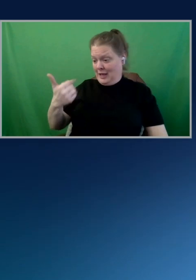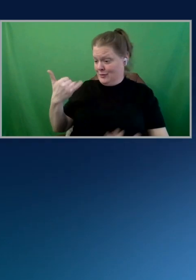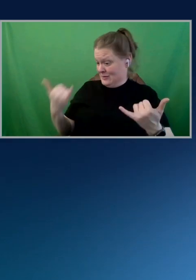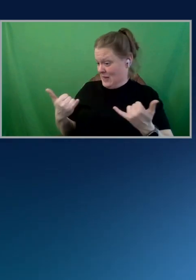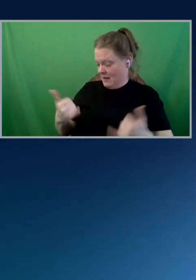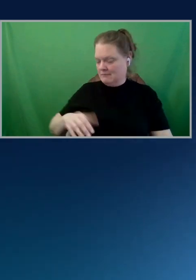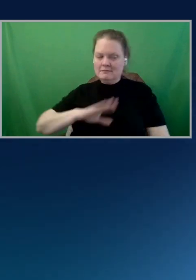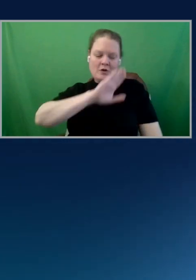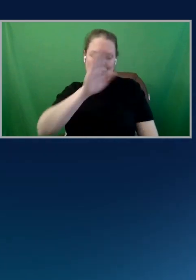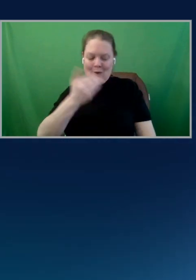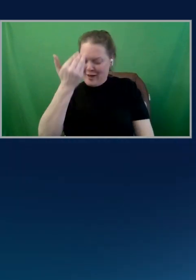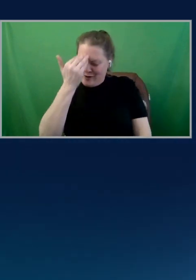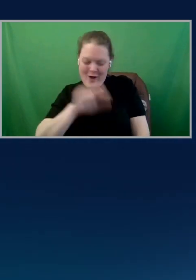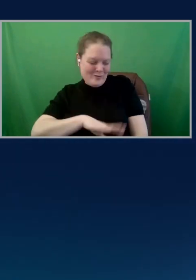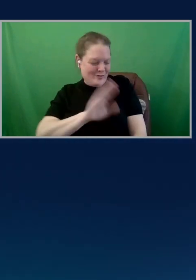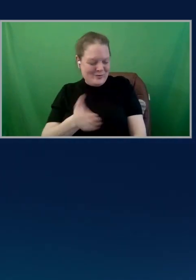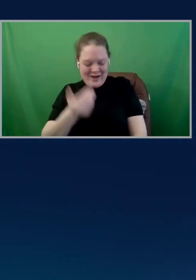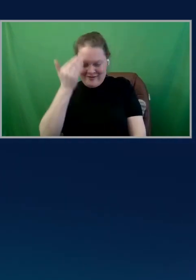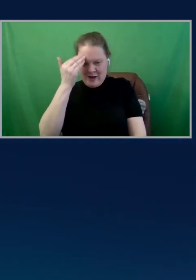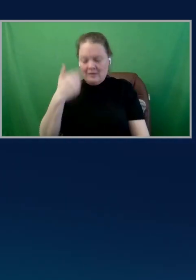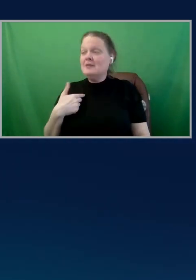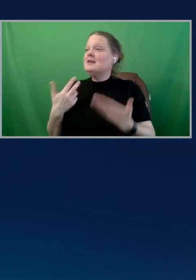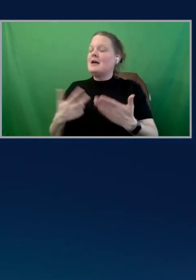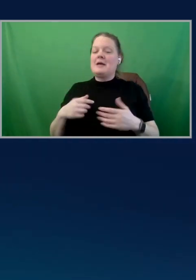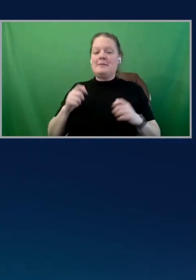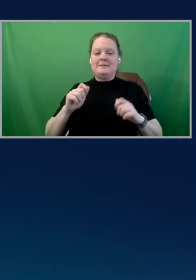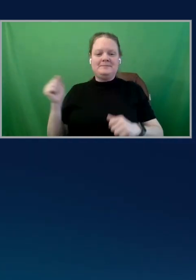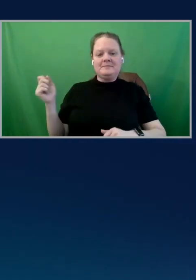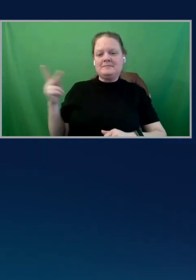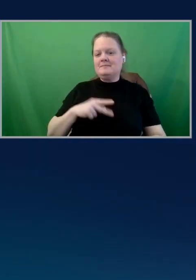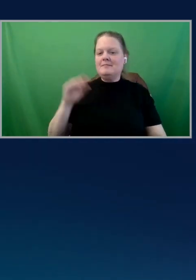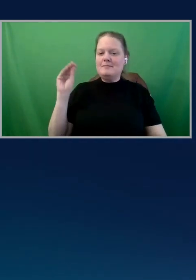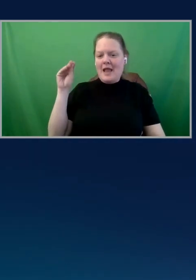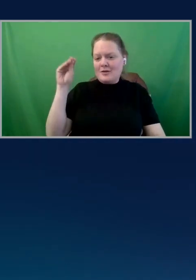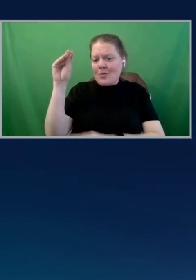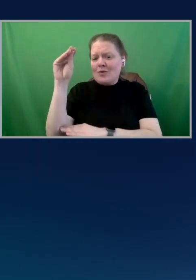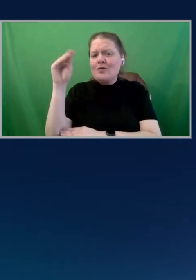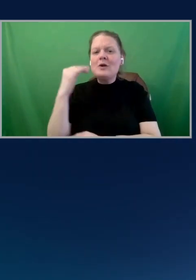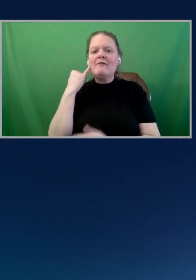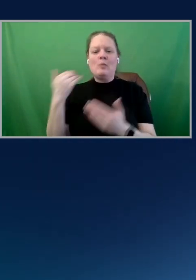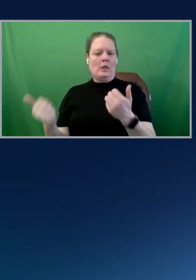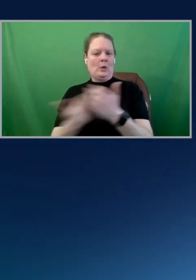never know. I might be resurrected like dinosaurs were, like to a new name.